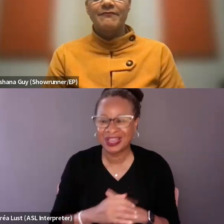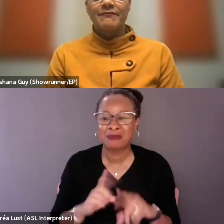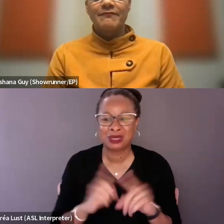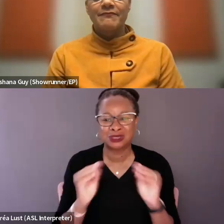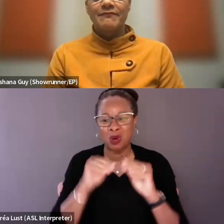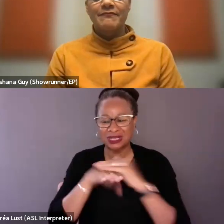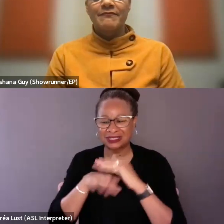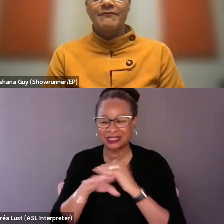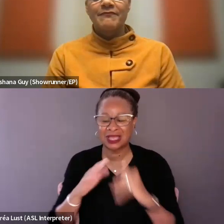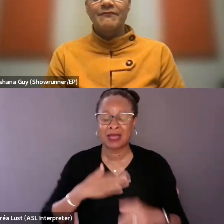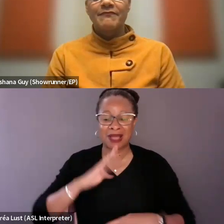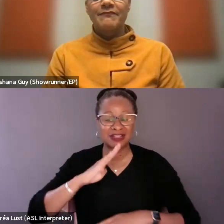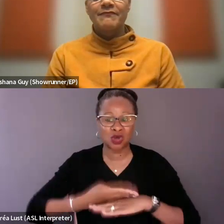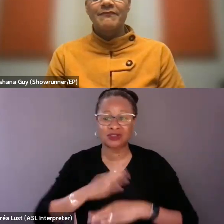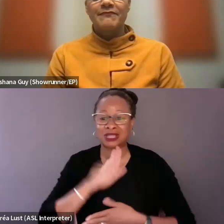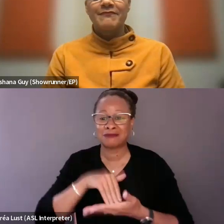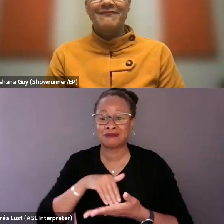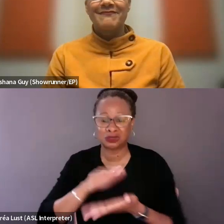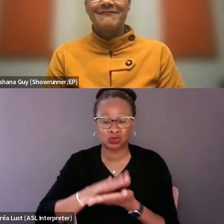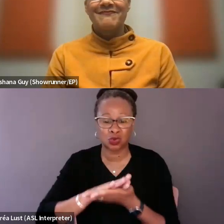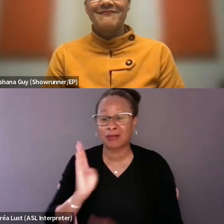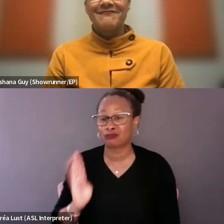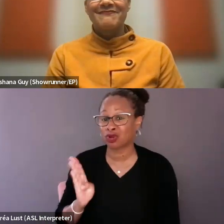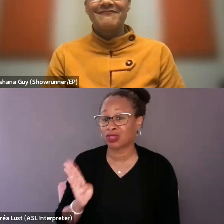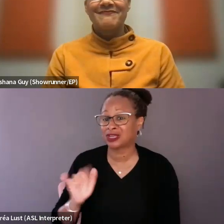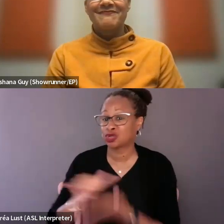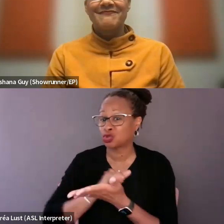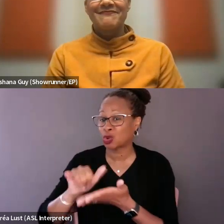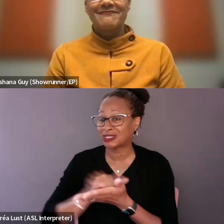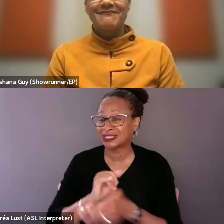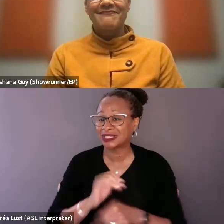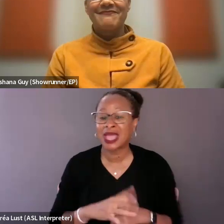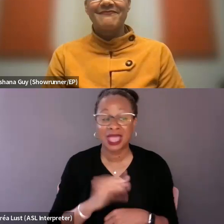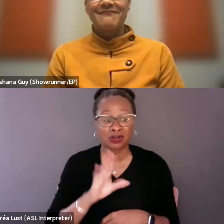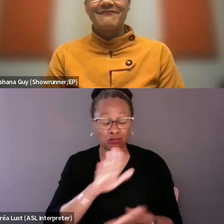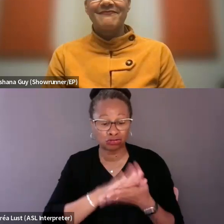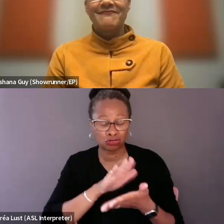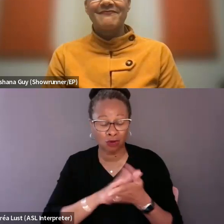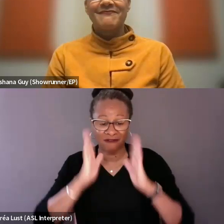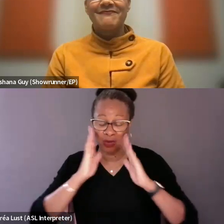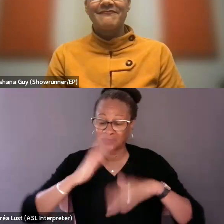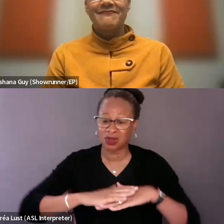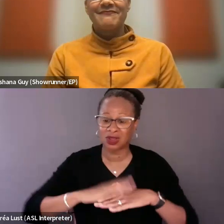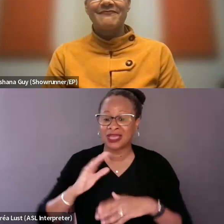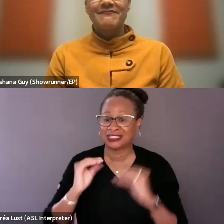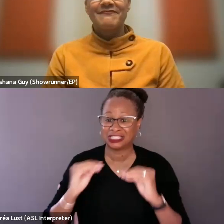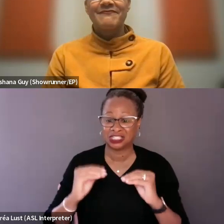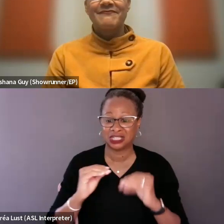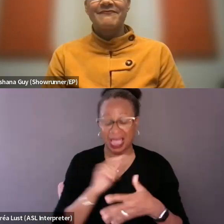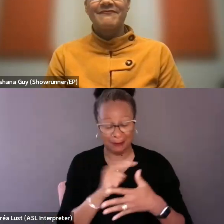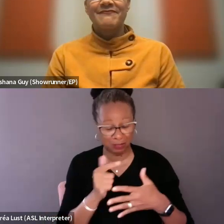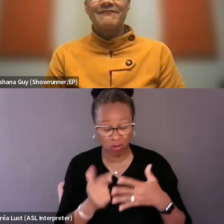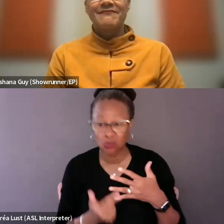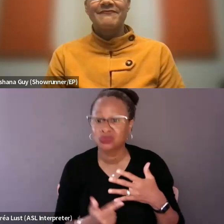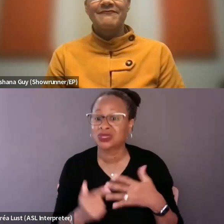I mean, my daughter is in middle school in Brooklyn, and her school focused on teaching the episodes and